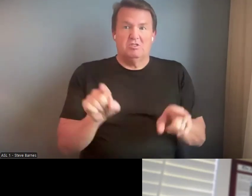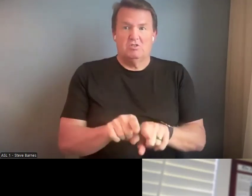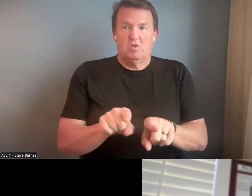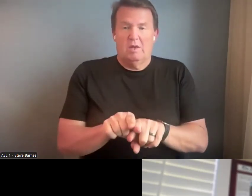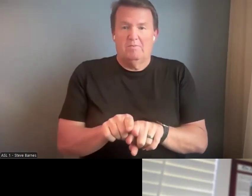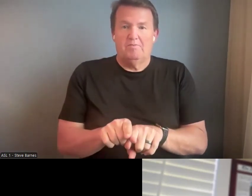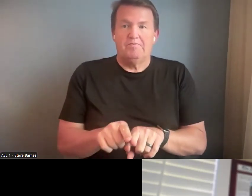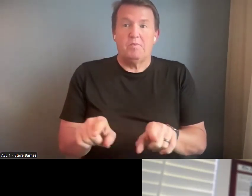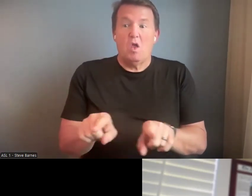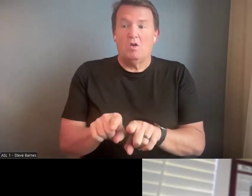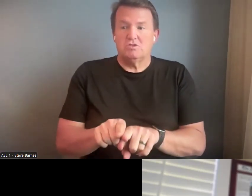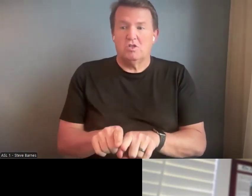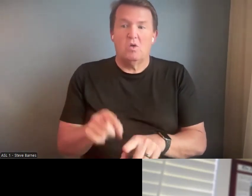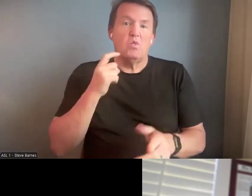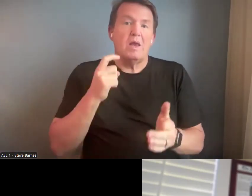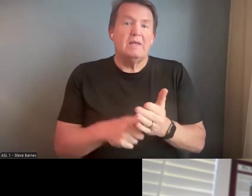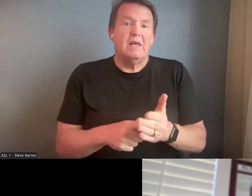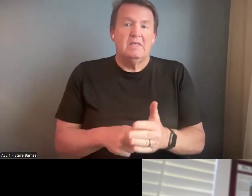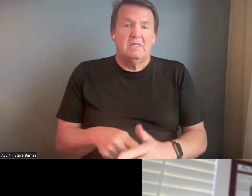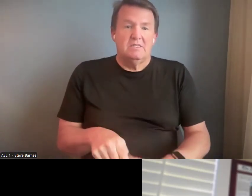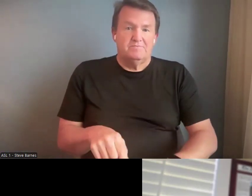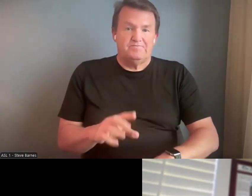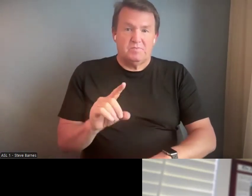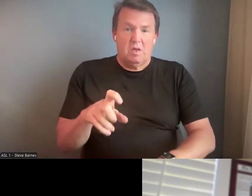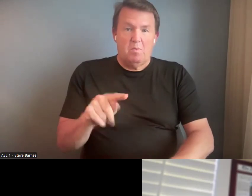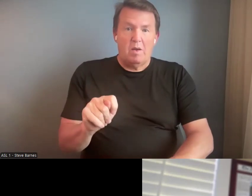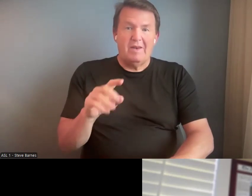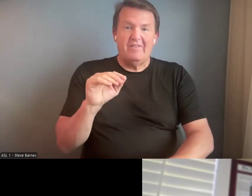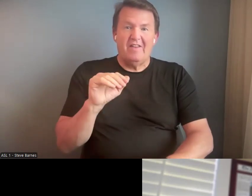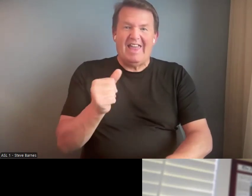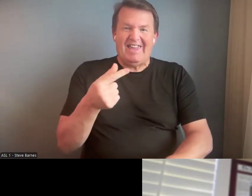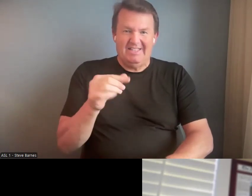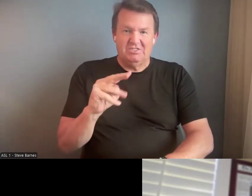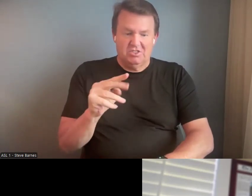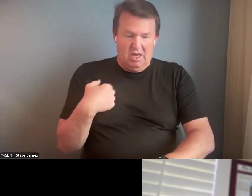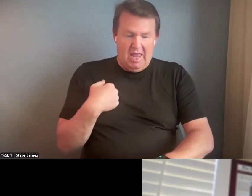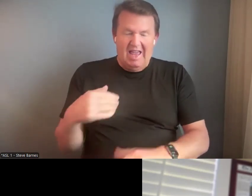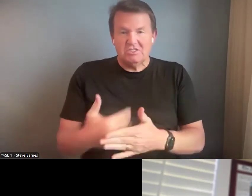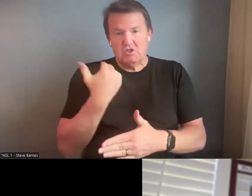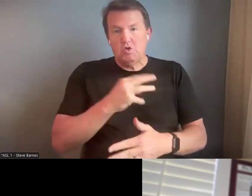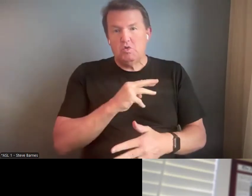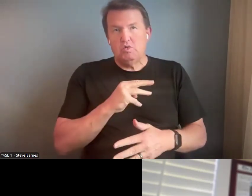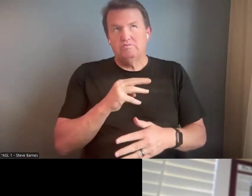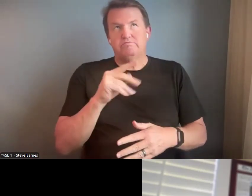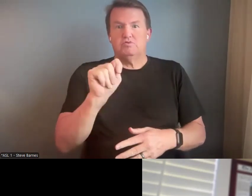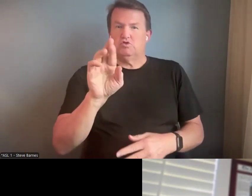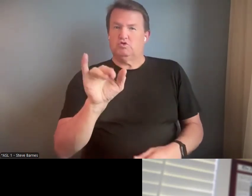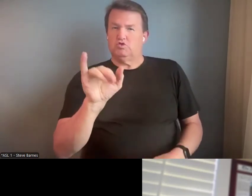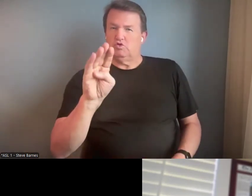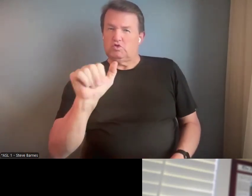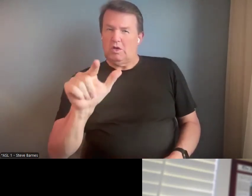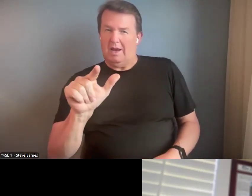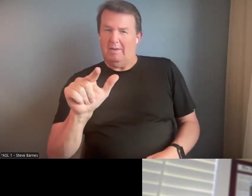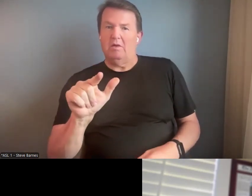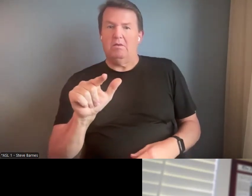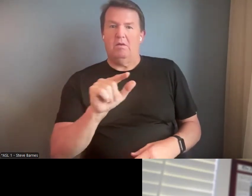really pleased to acknowledge that our Department of Aging has a new Tribal Affairs Manager. His name is Dalton Brown, and